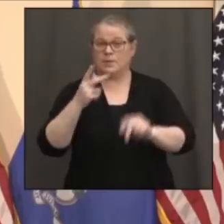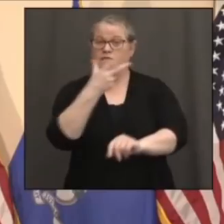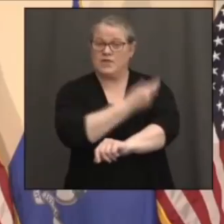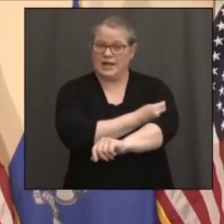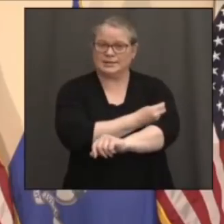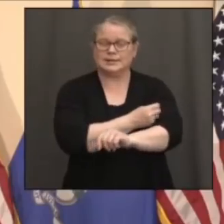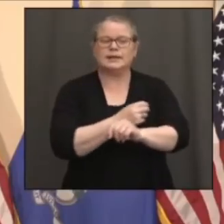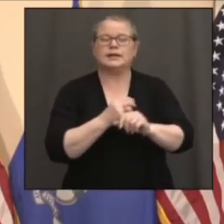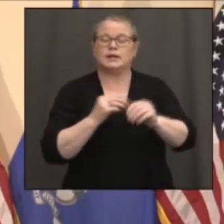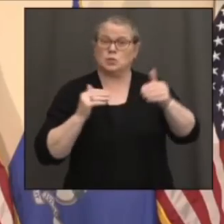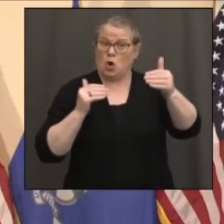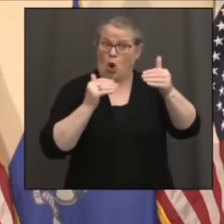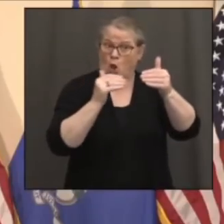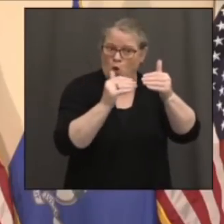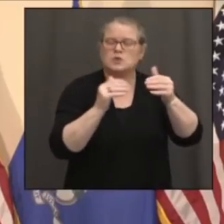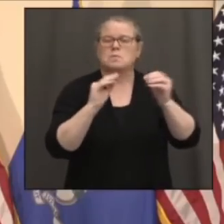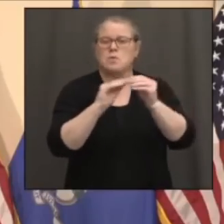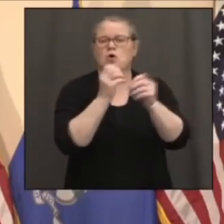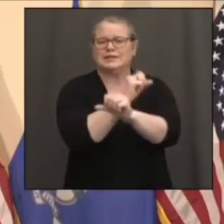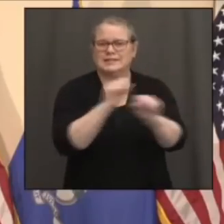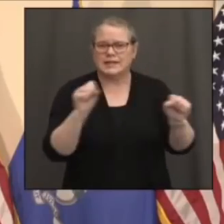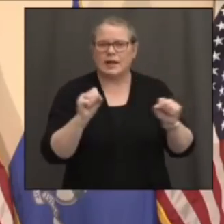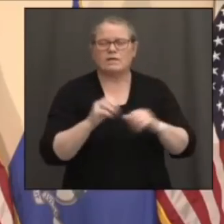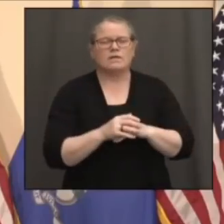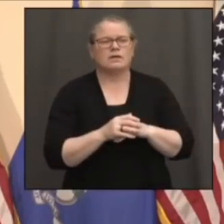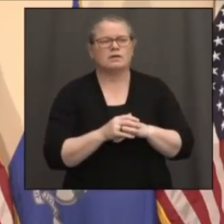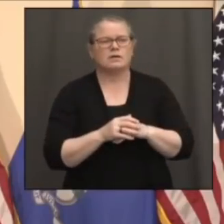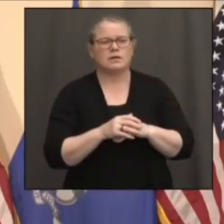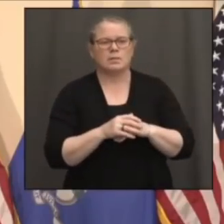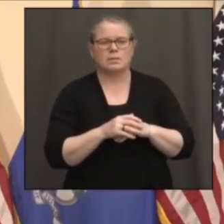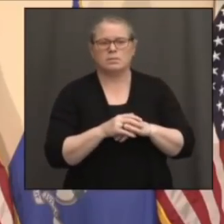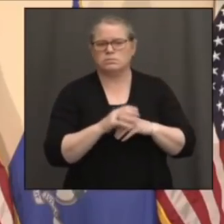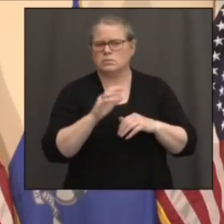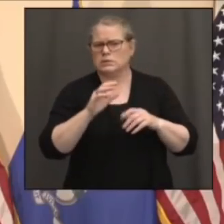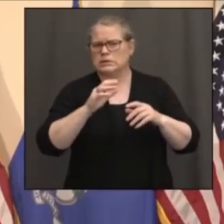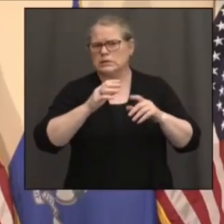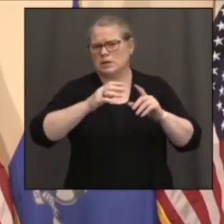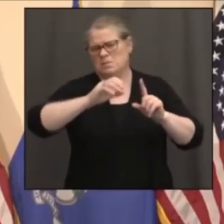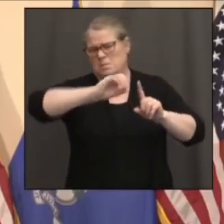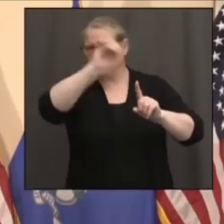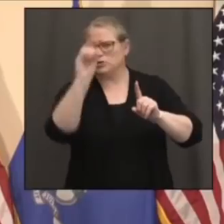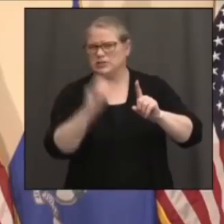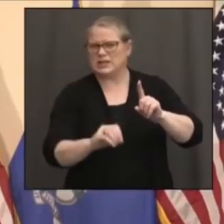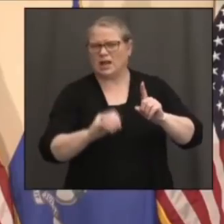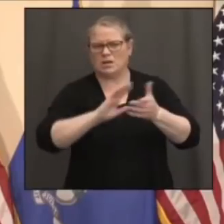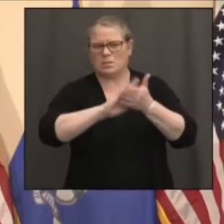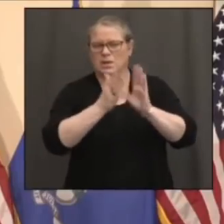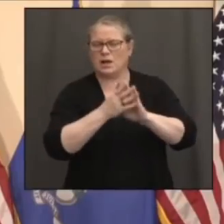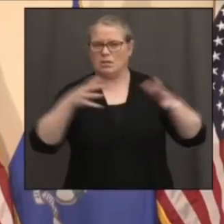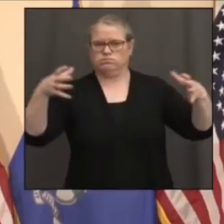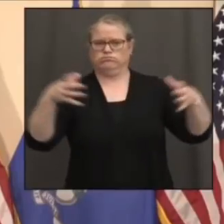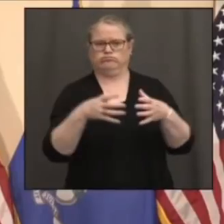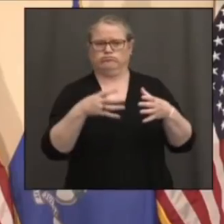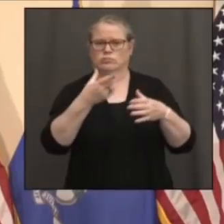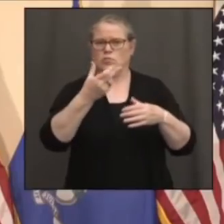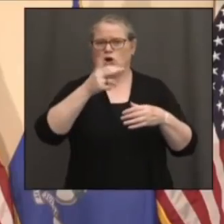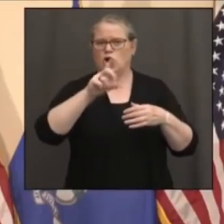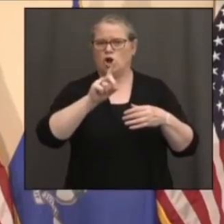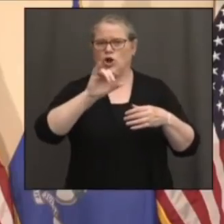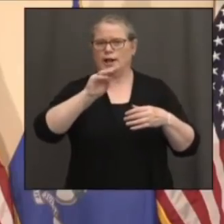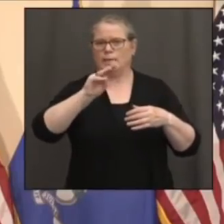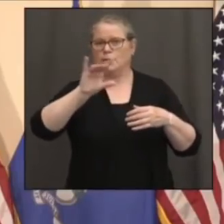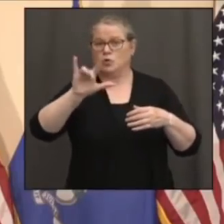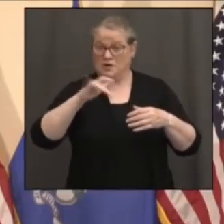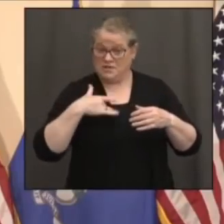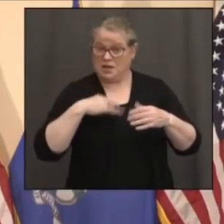with that kind of herd immunity threshold, do you think that it's possible to reach that? I know that public health experts have said that that's the difference between